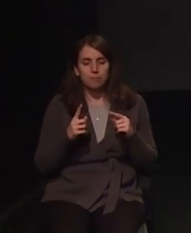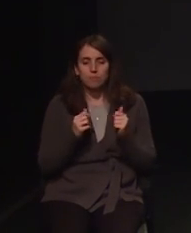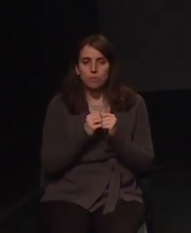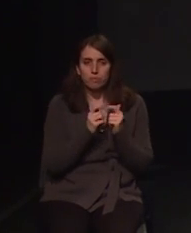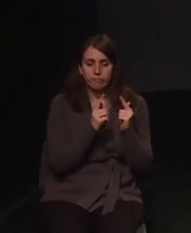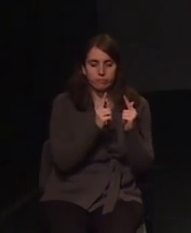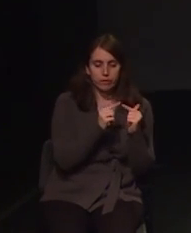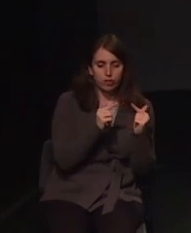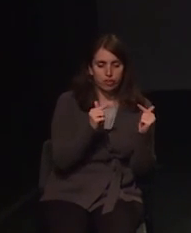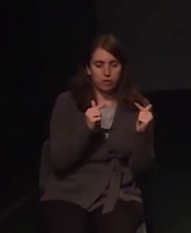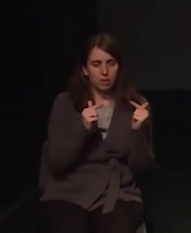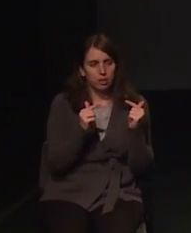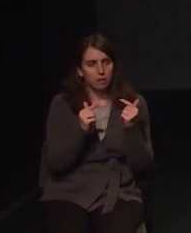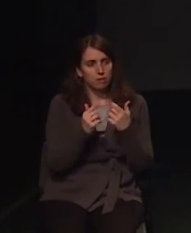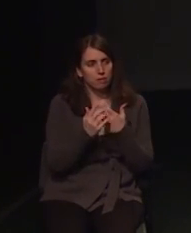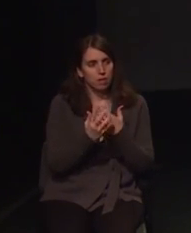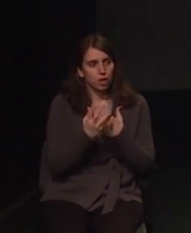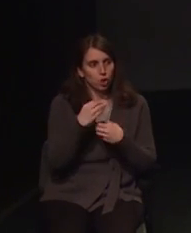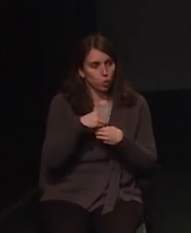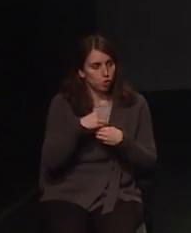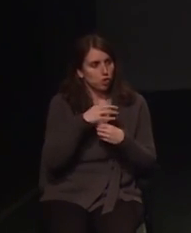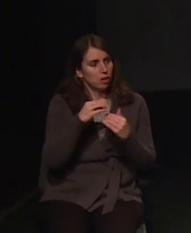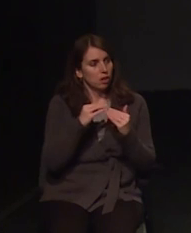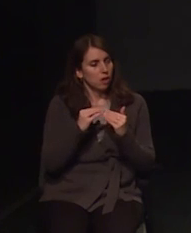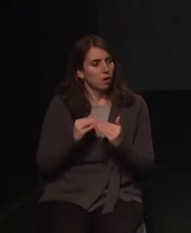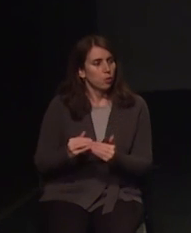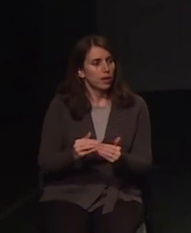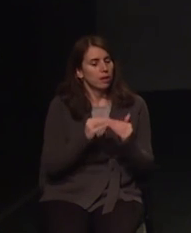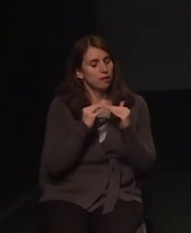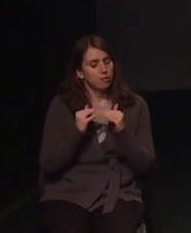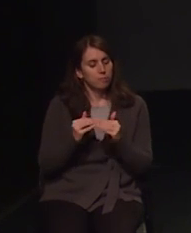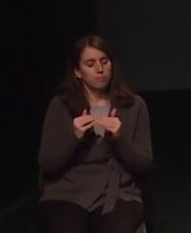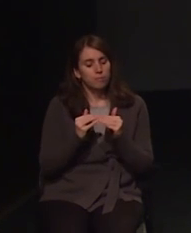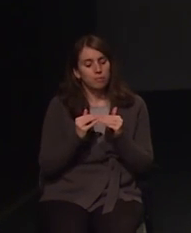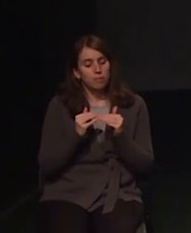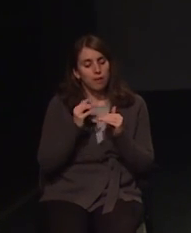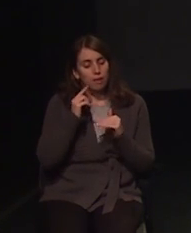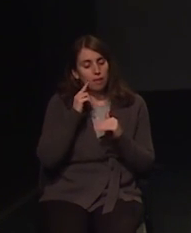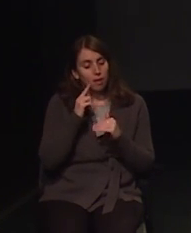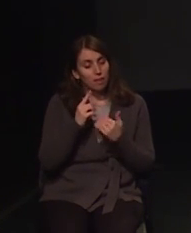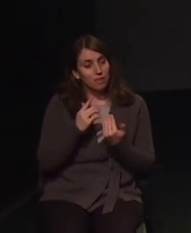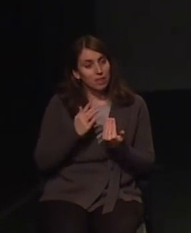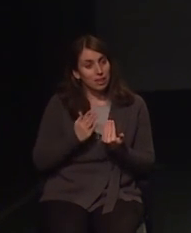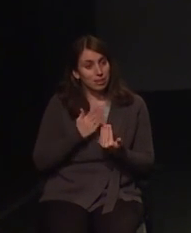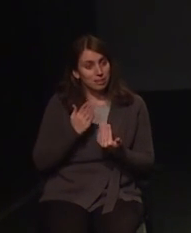diversity, inclusion, and equity? I think the easier one is